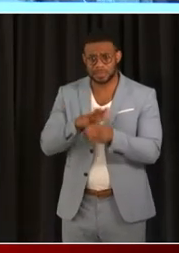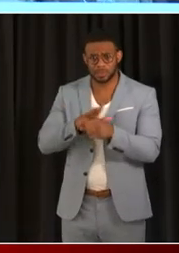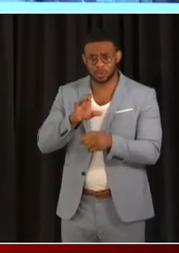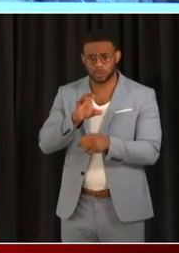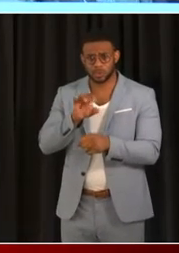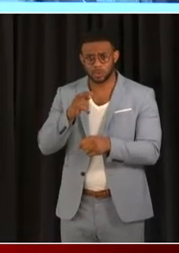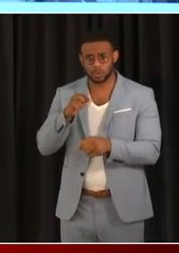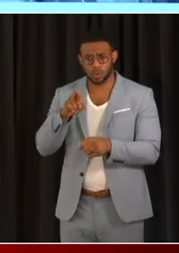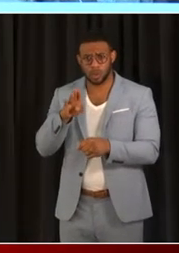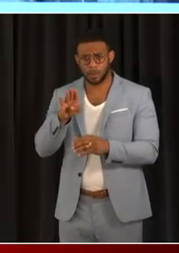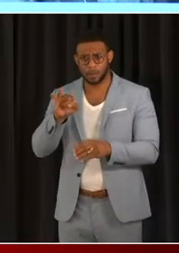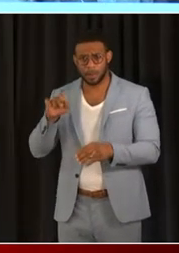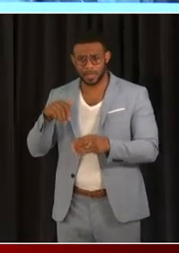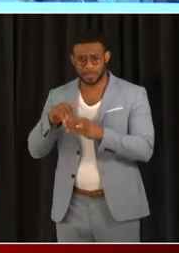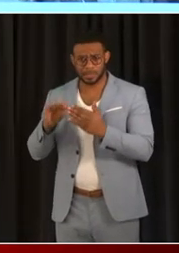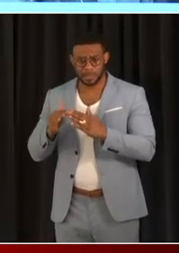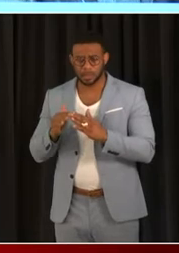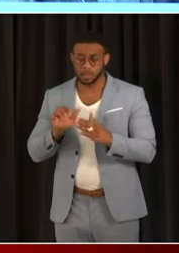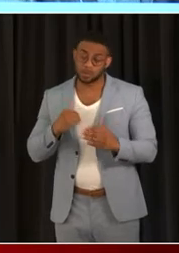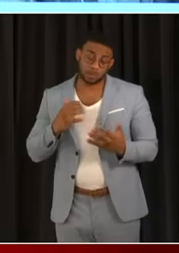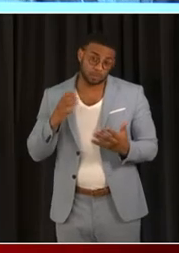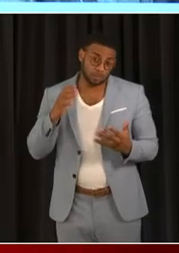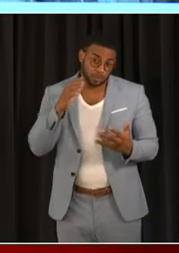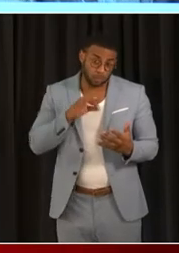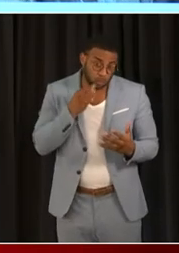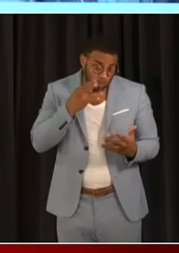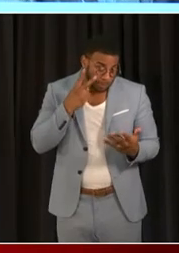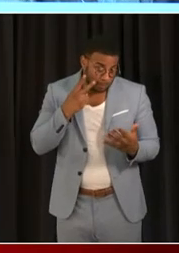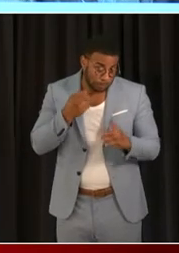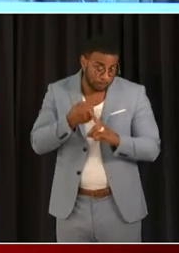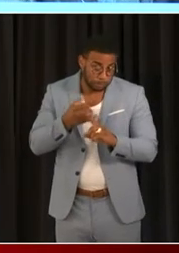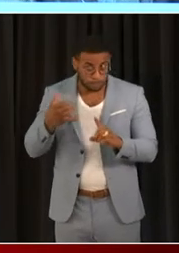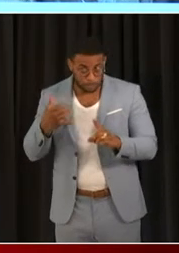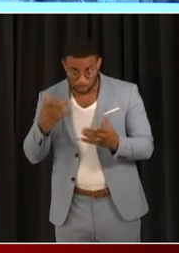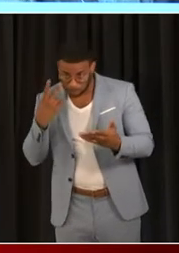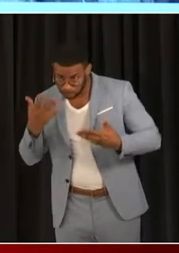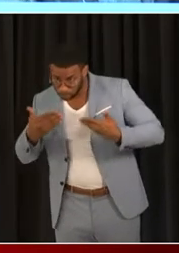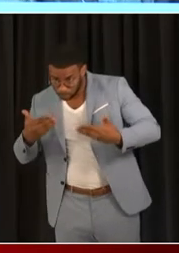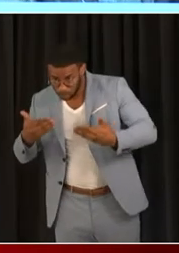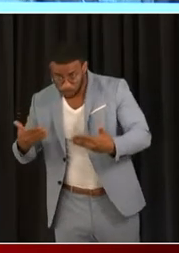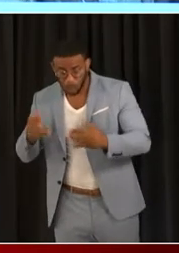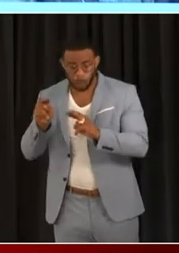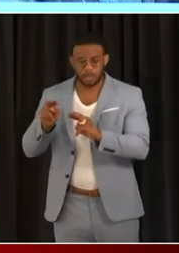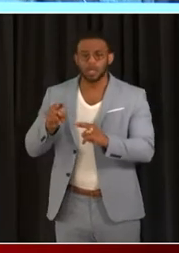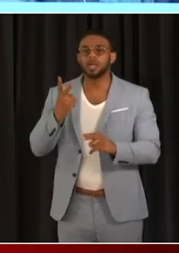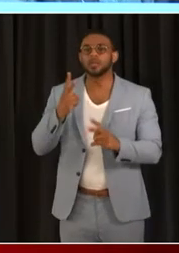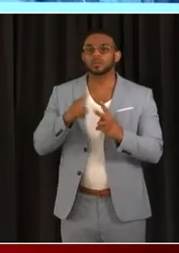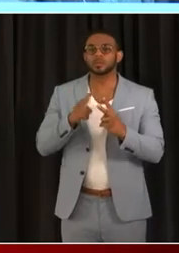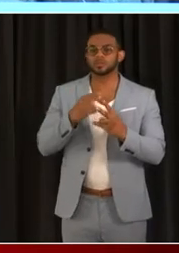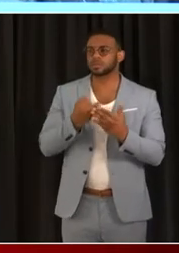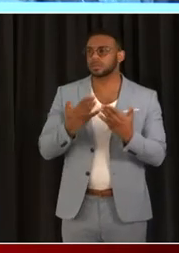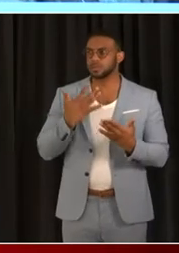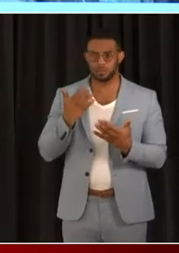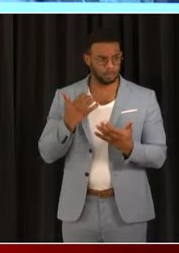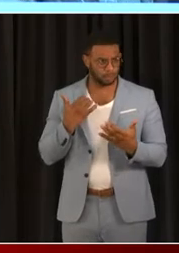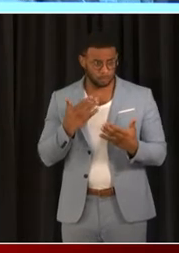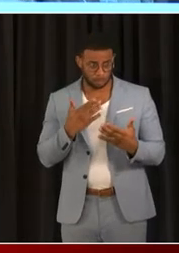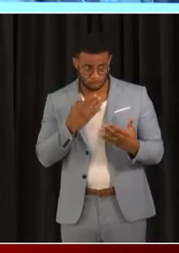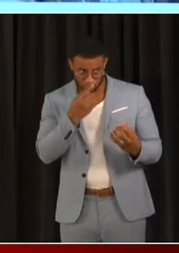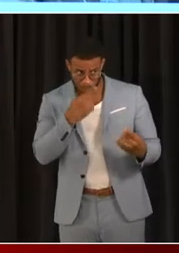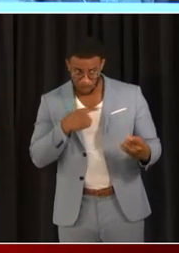have in the city, and we're soon to see hopefully the benefits of that effort. There are two final items, if I